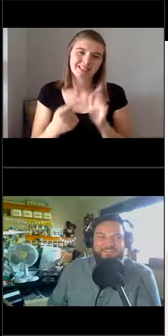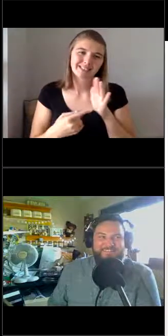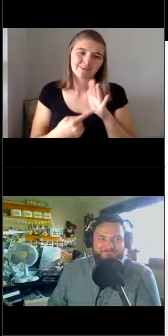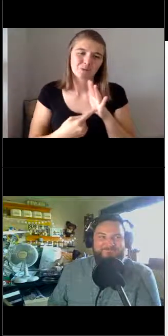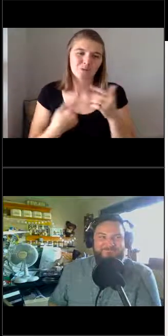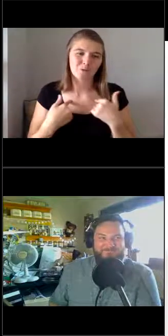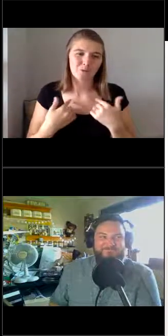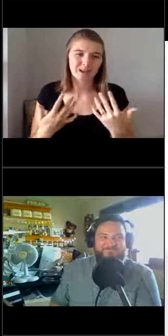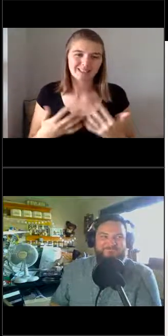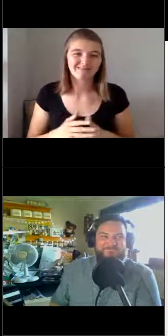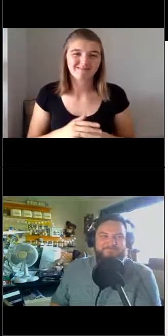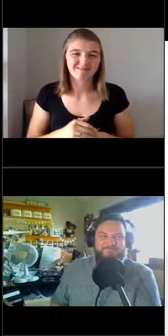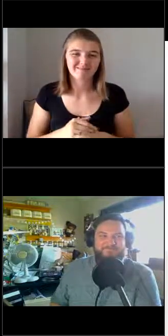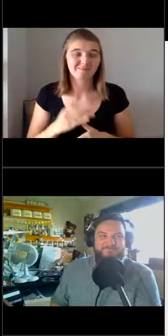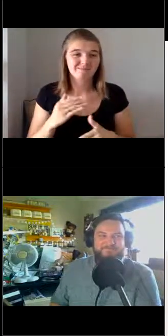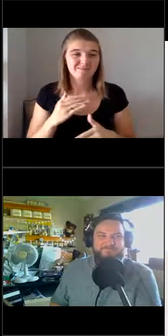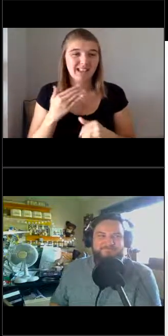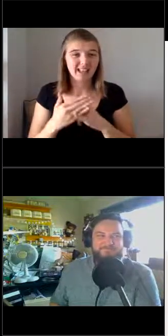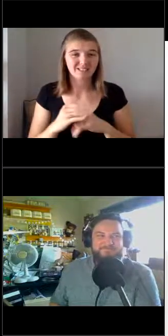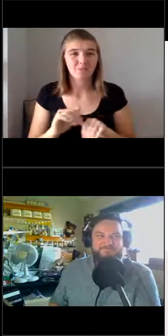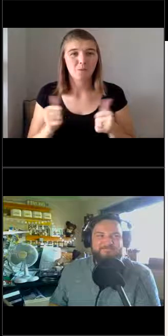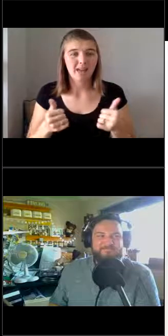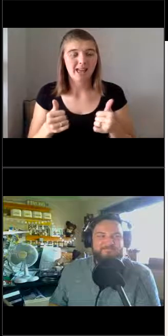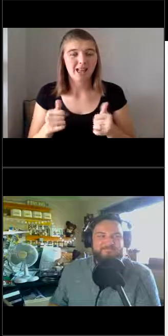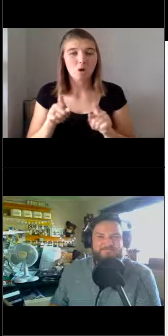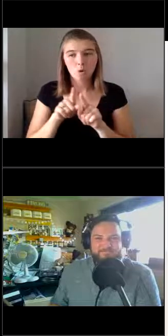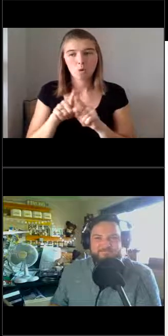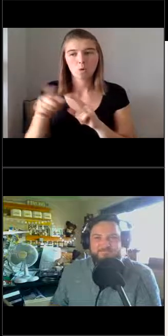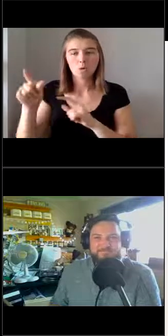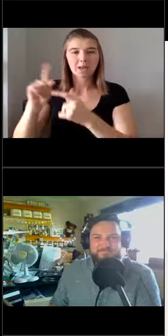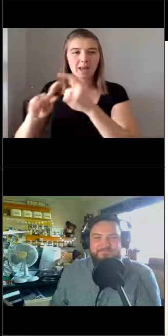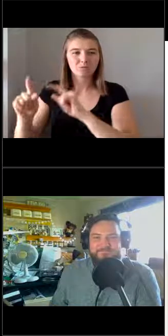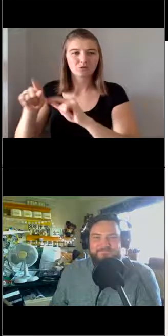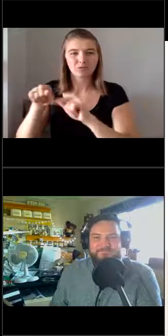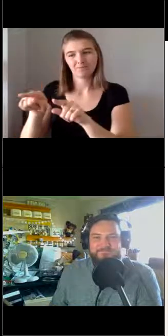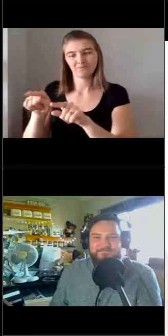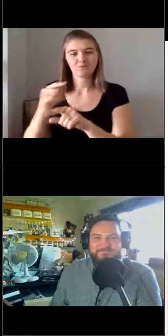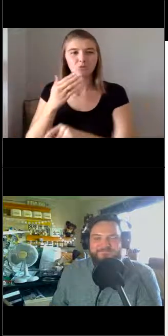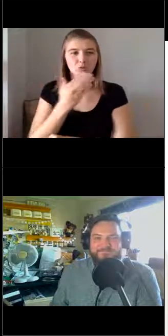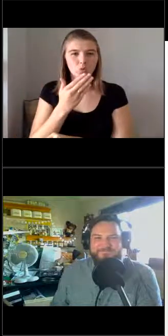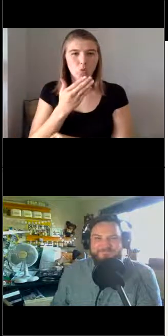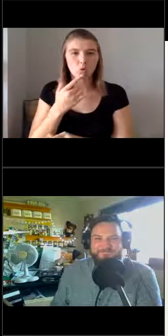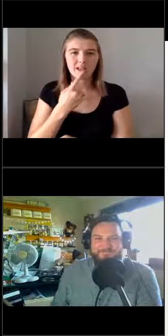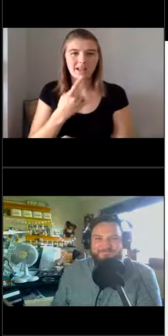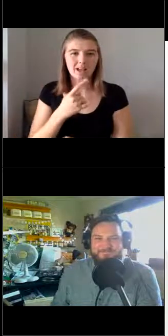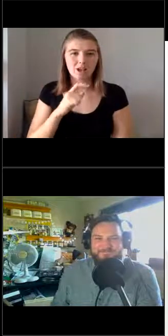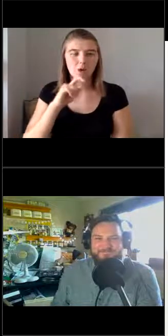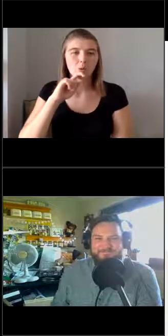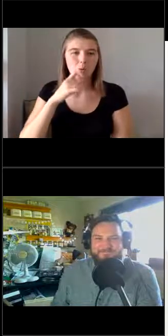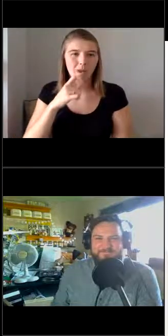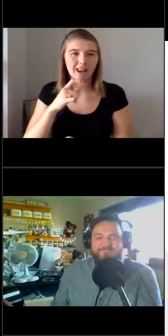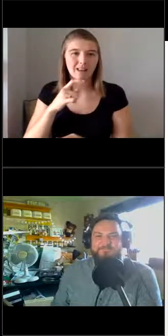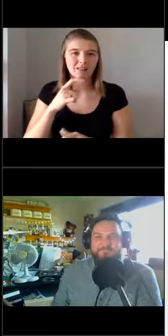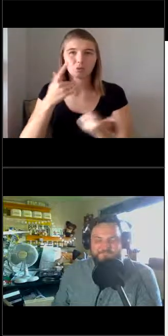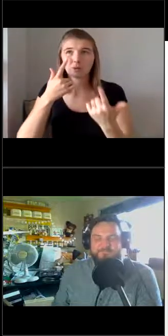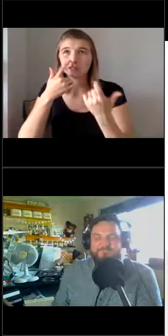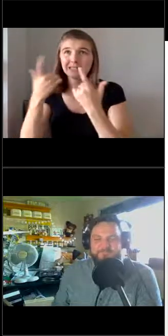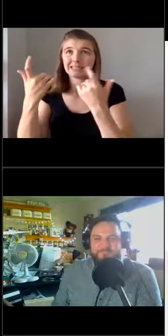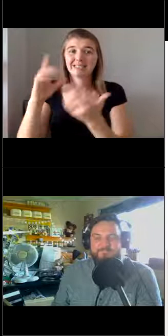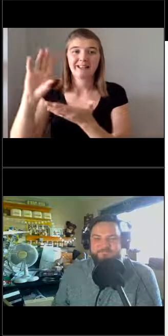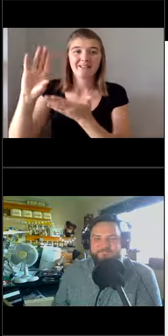well. And the School of Chemistry promised to have like a extra funding for my students as well, just